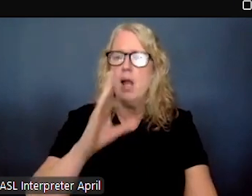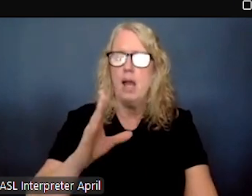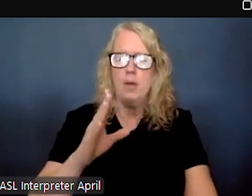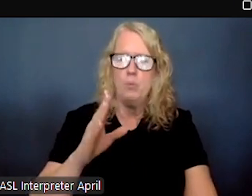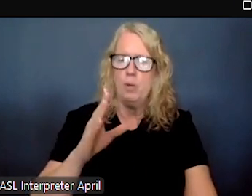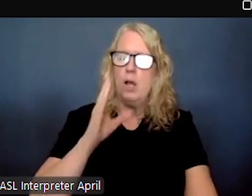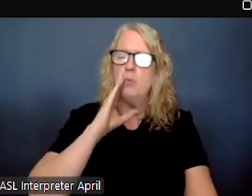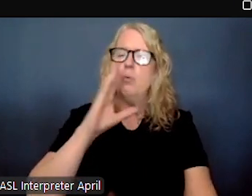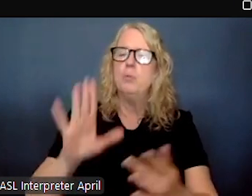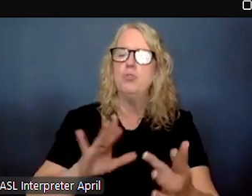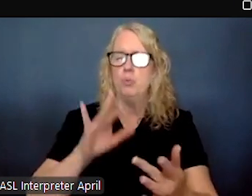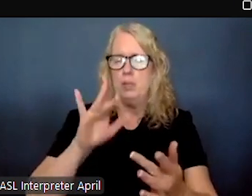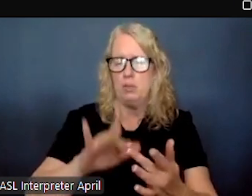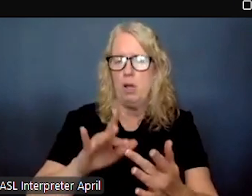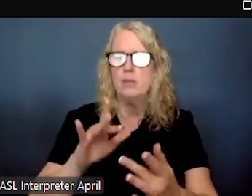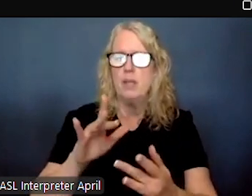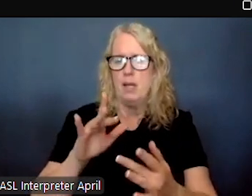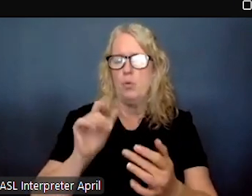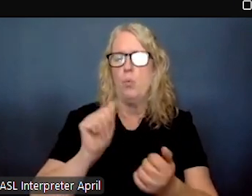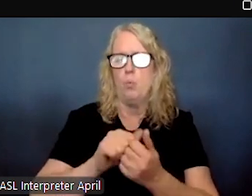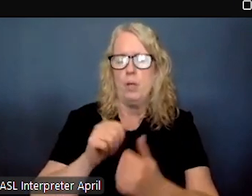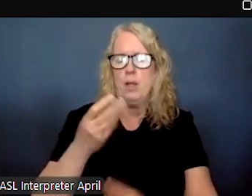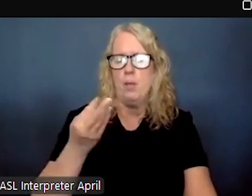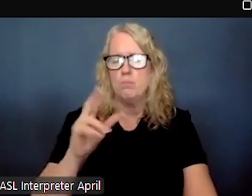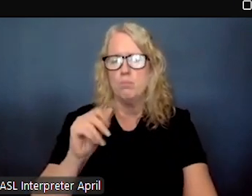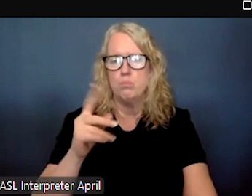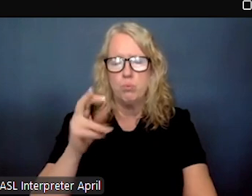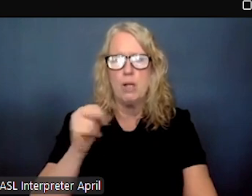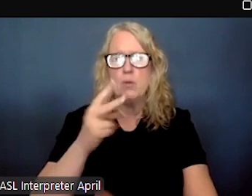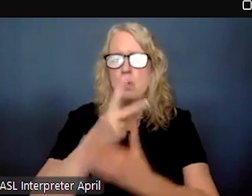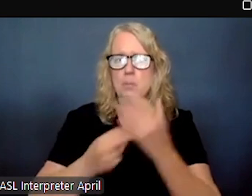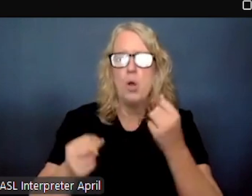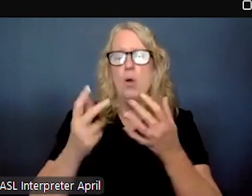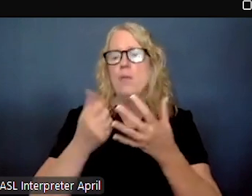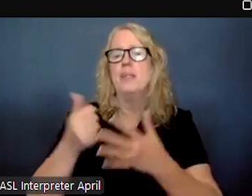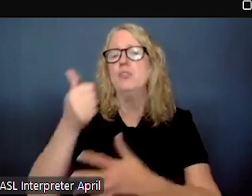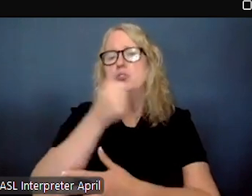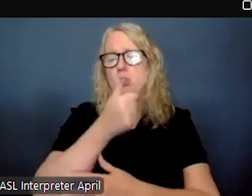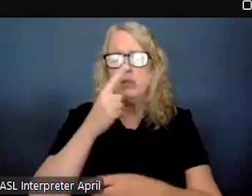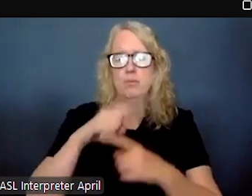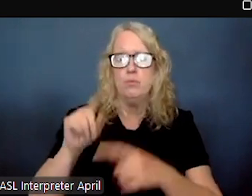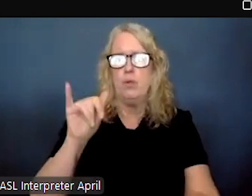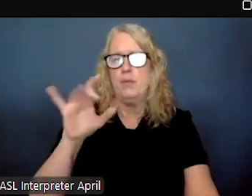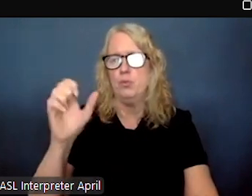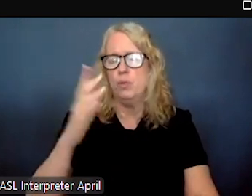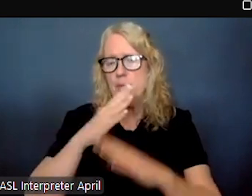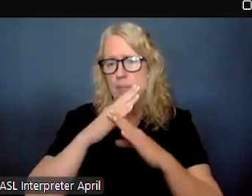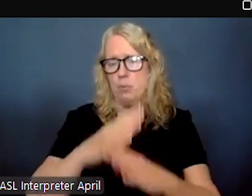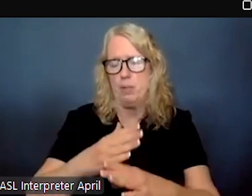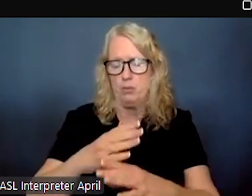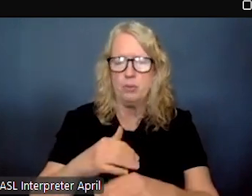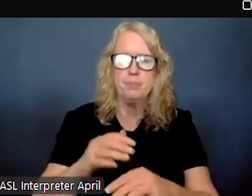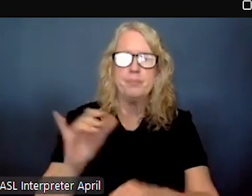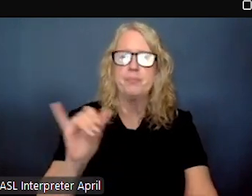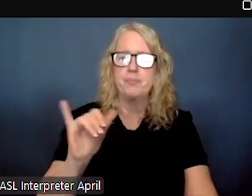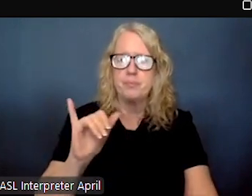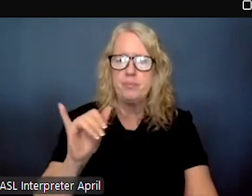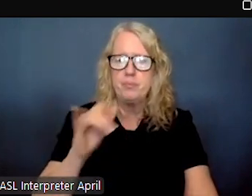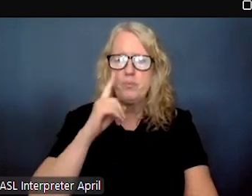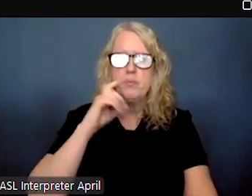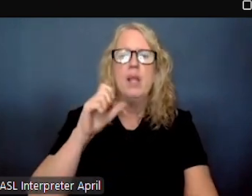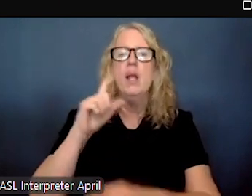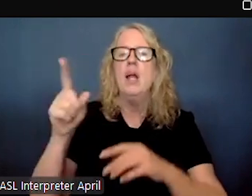you in contact with Brandon, who's both chief of the Suicide Prevention Branch, as well as the government